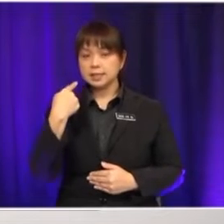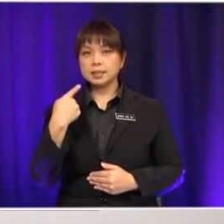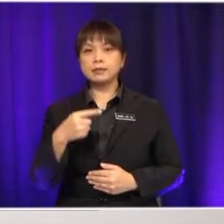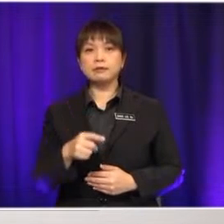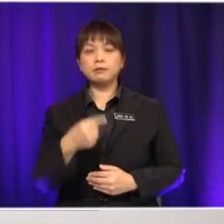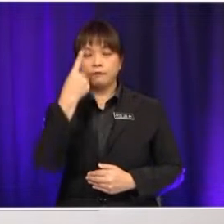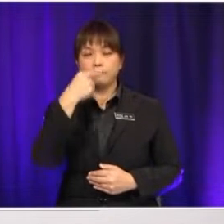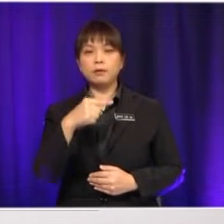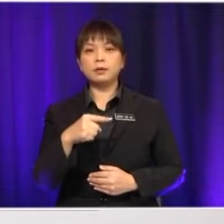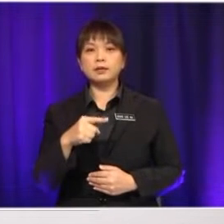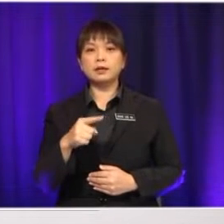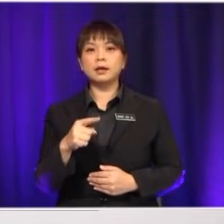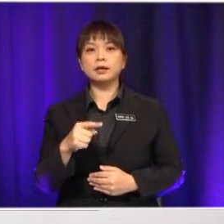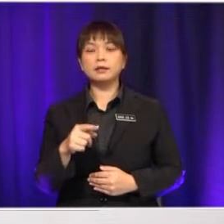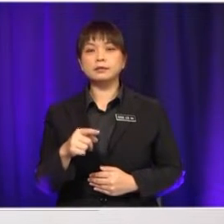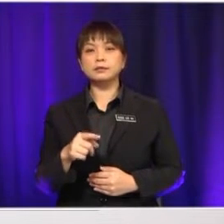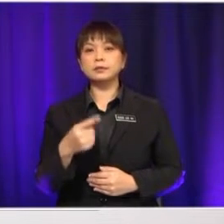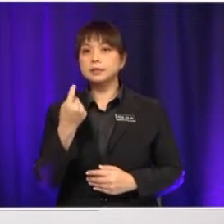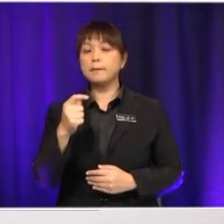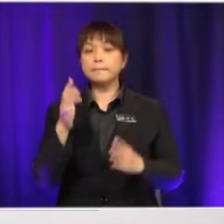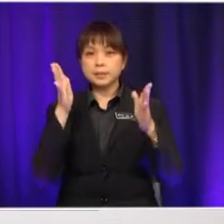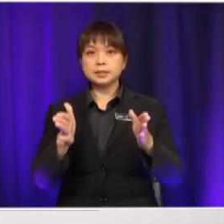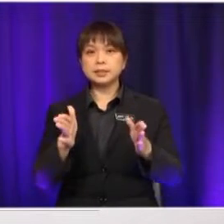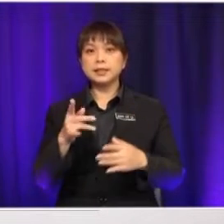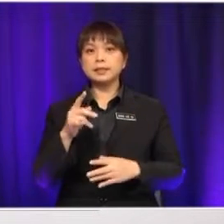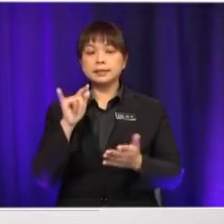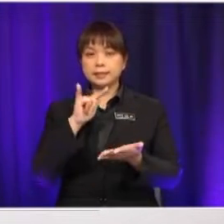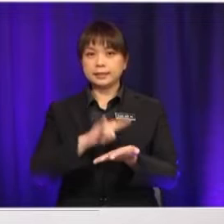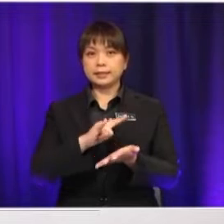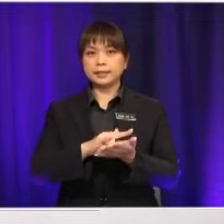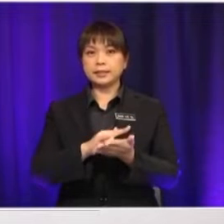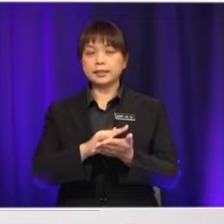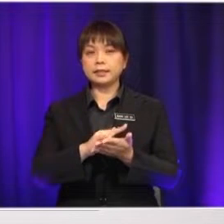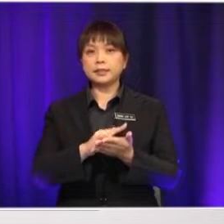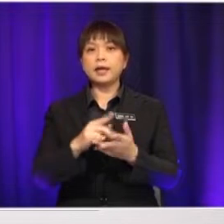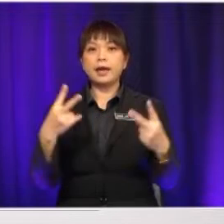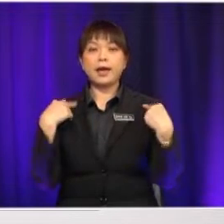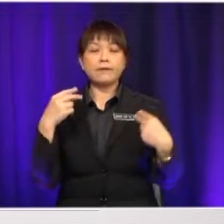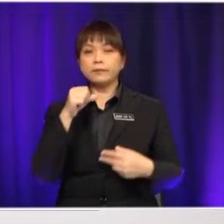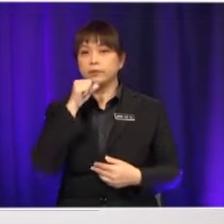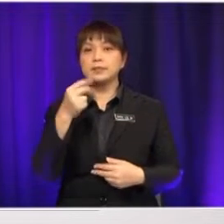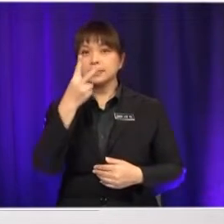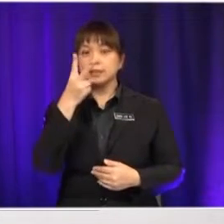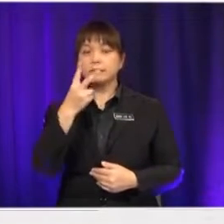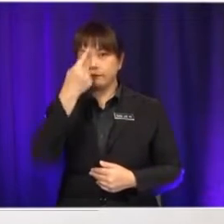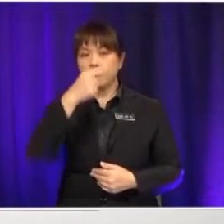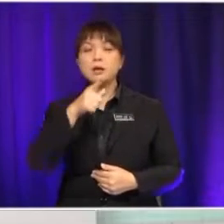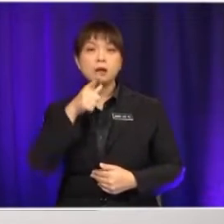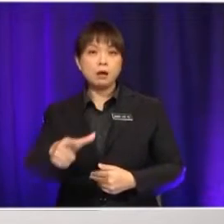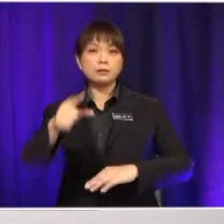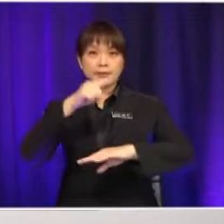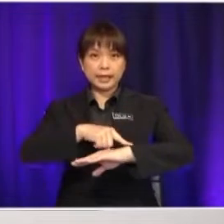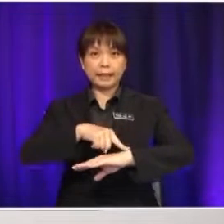their expression so that I can identify their emotion and talk with them in a more concert way. I see. So now